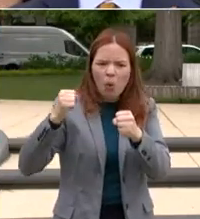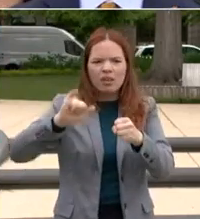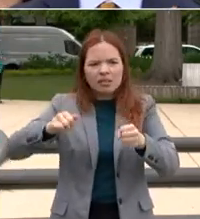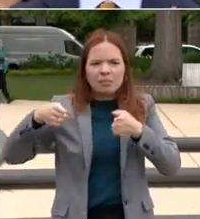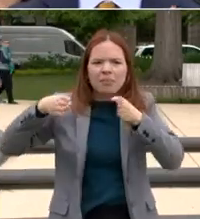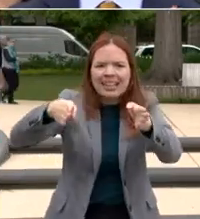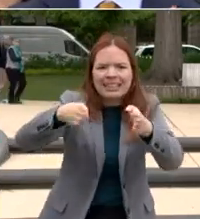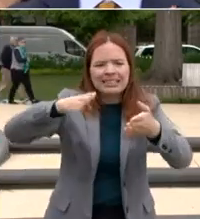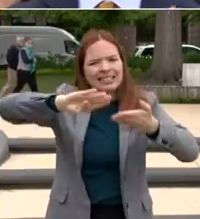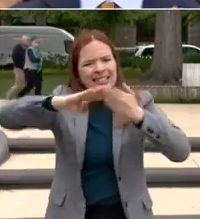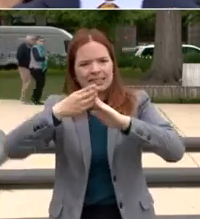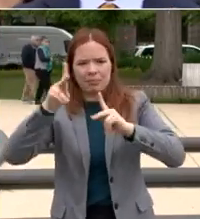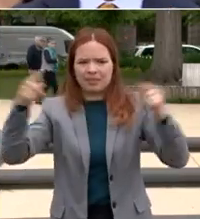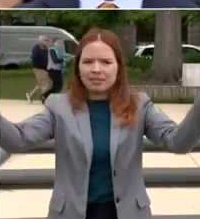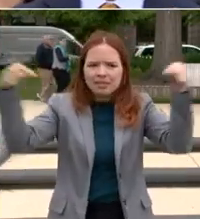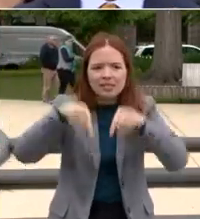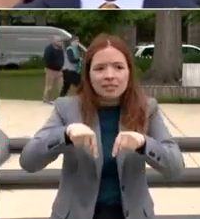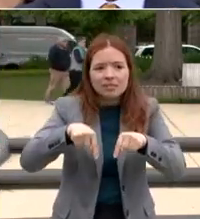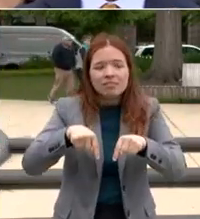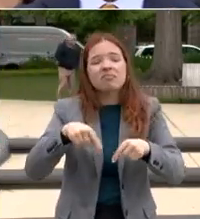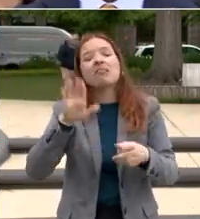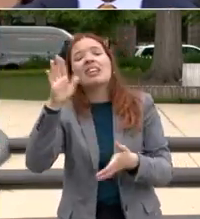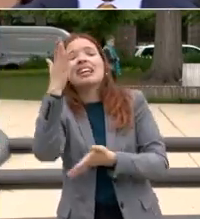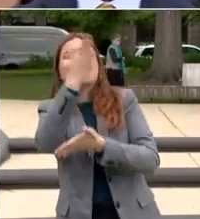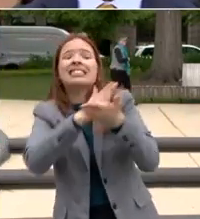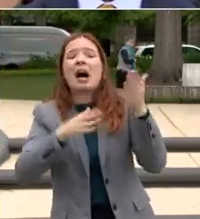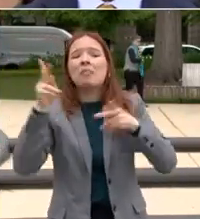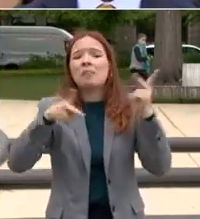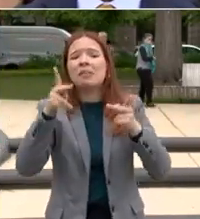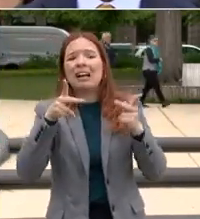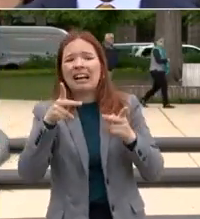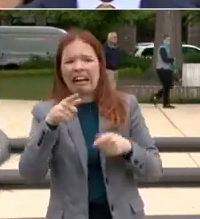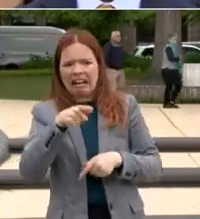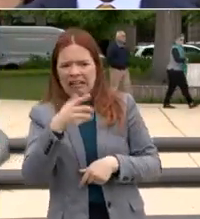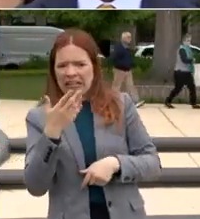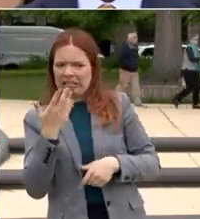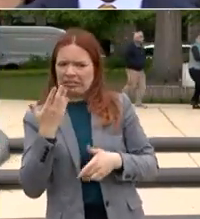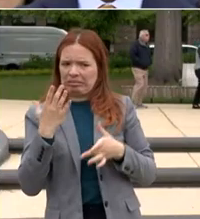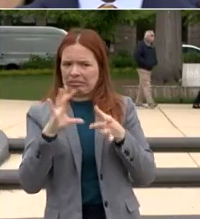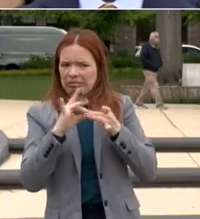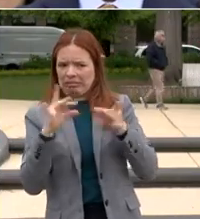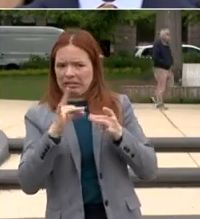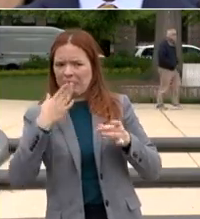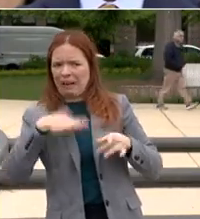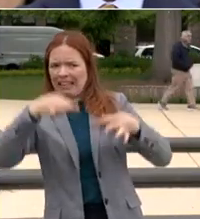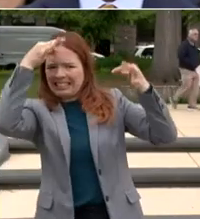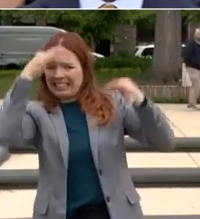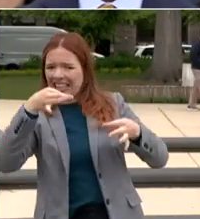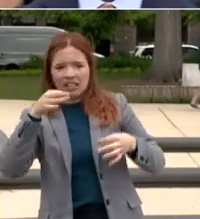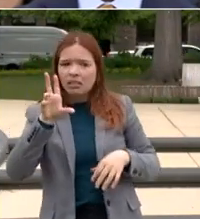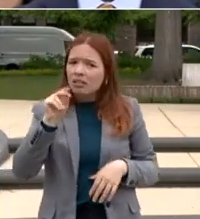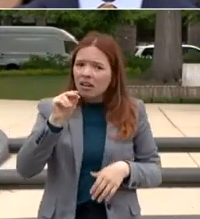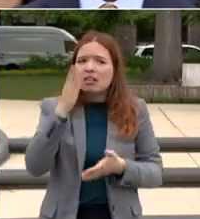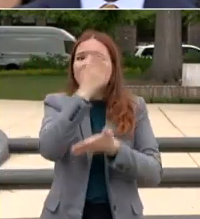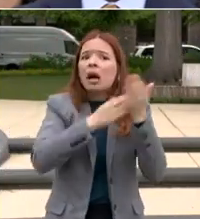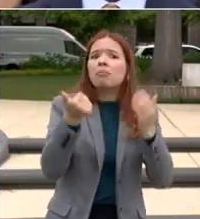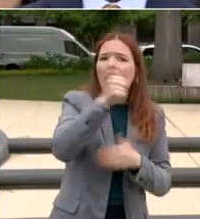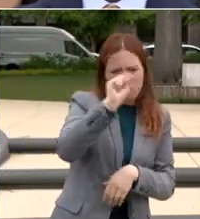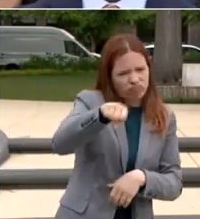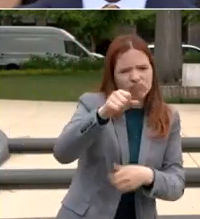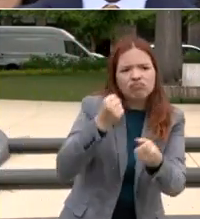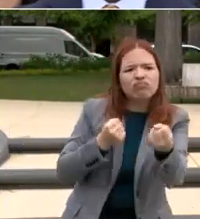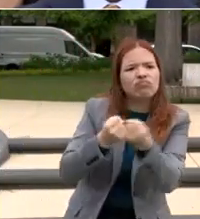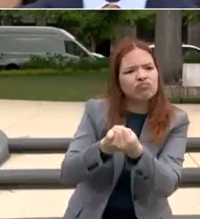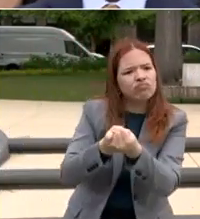was a controversial move. To others, it was well supported. But for me, it represented when